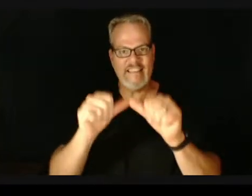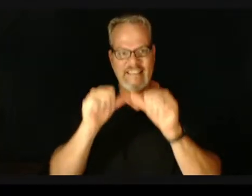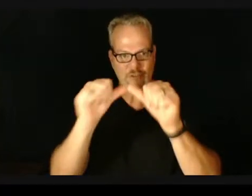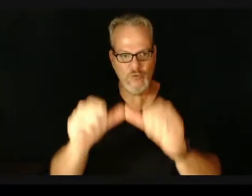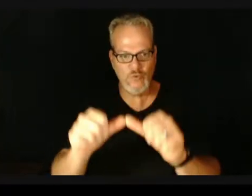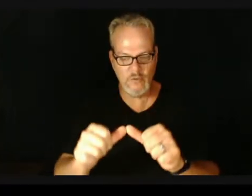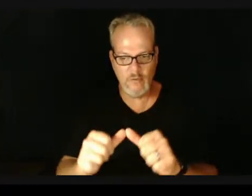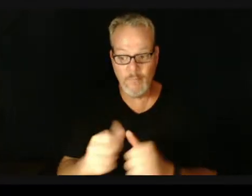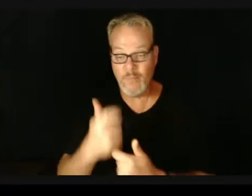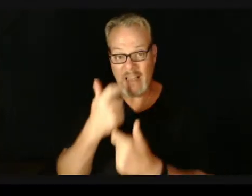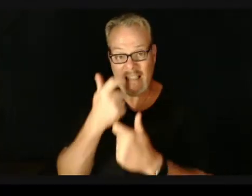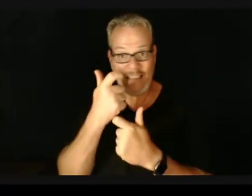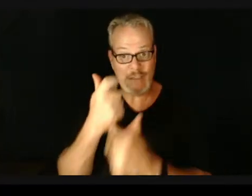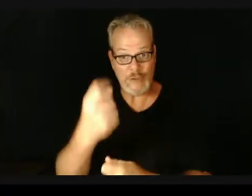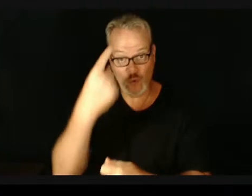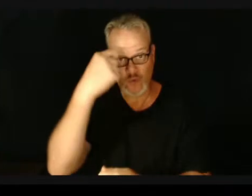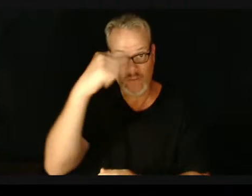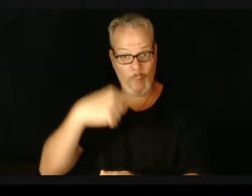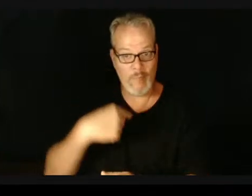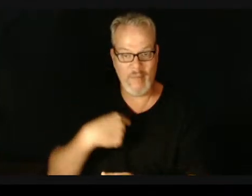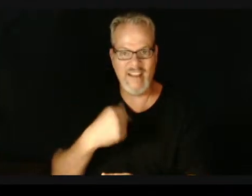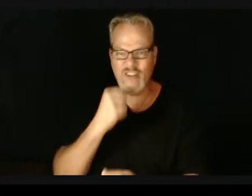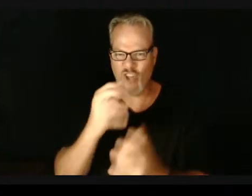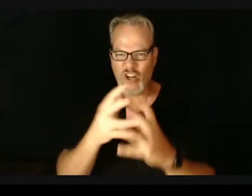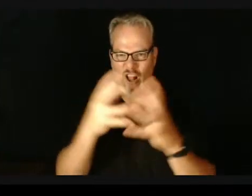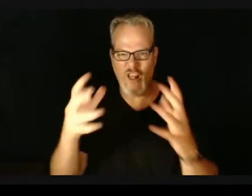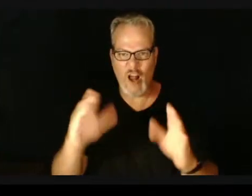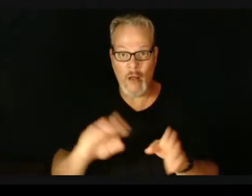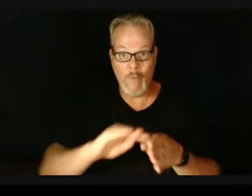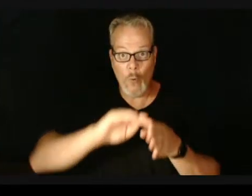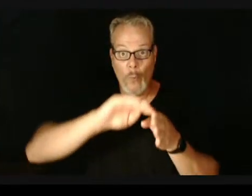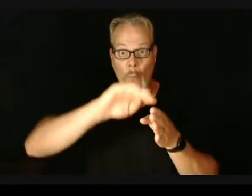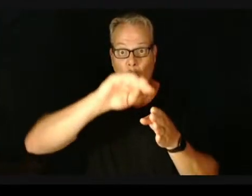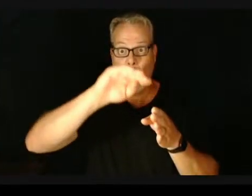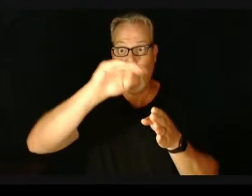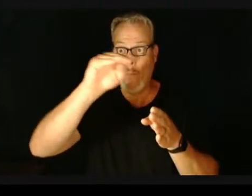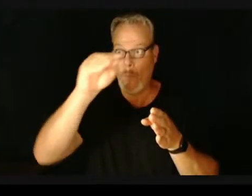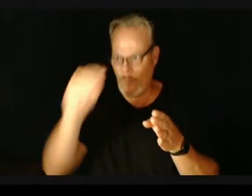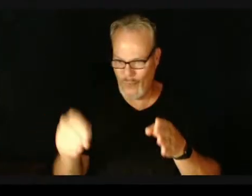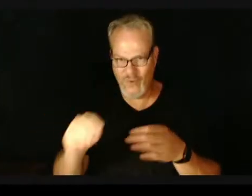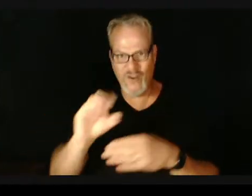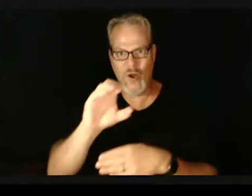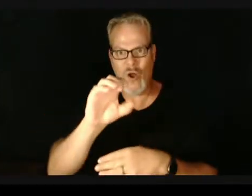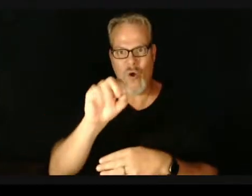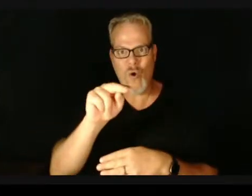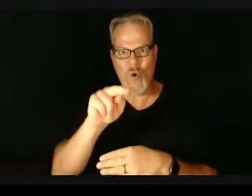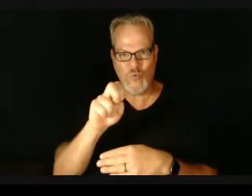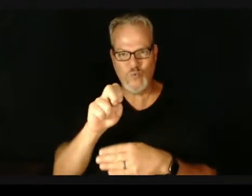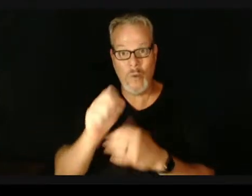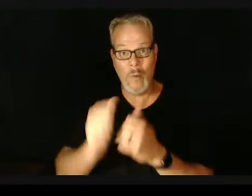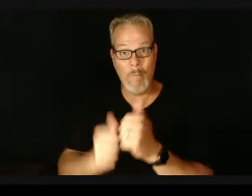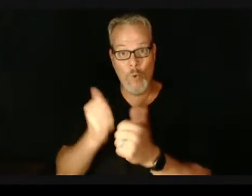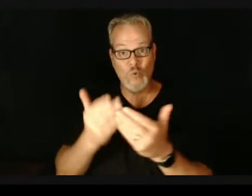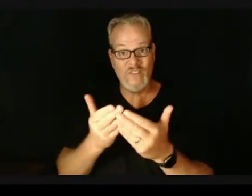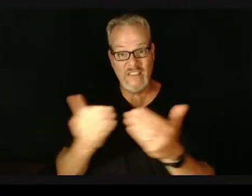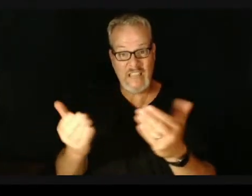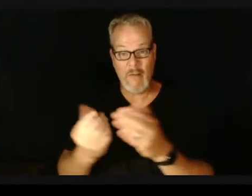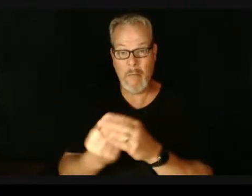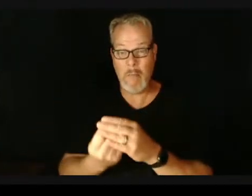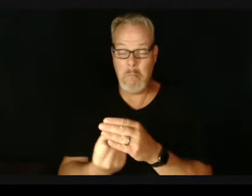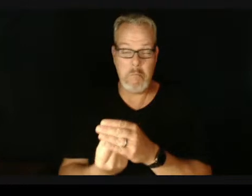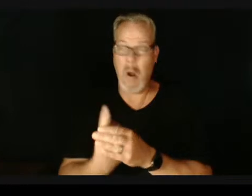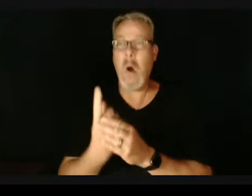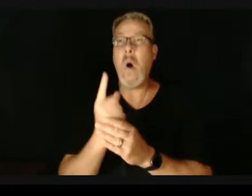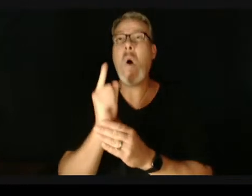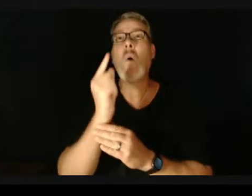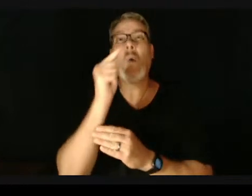to me is the lack of height on those cones. I don't know if most of the stuff is just being thrown too far, but 150